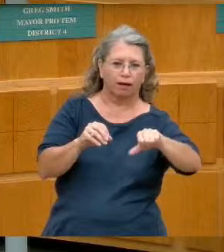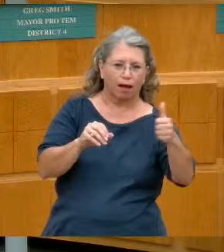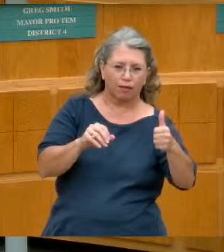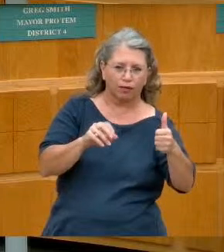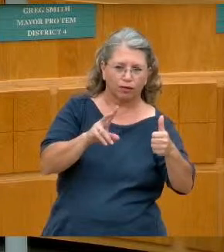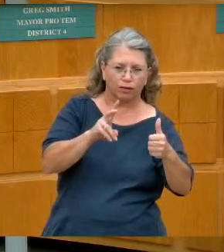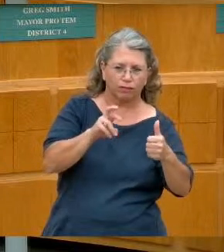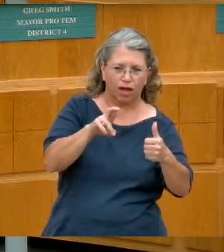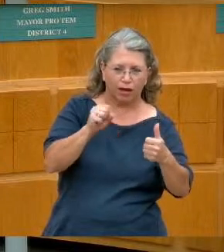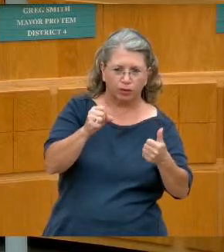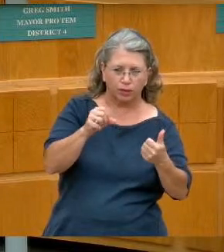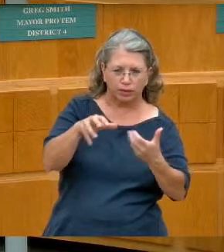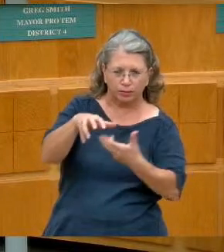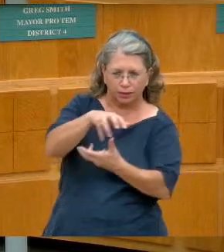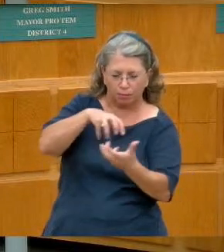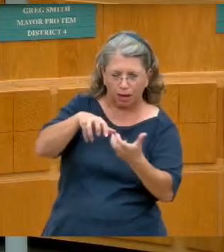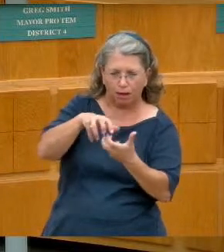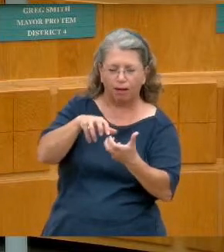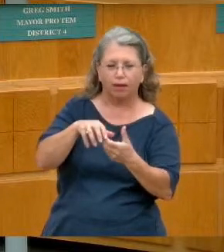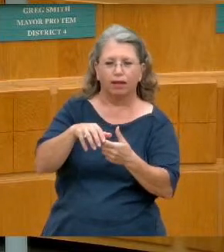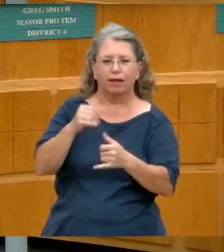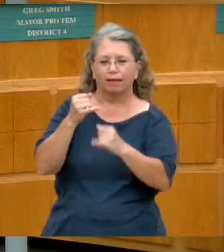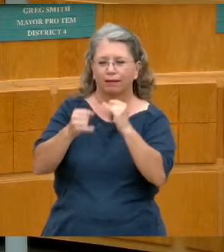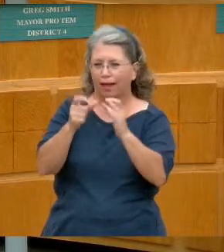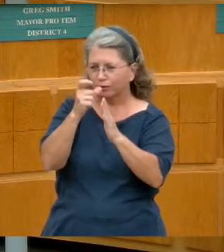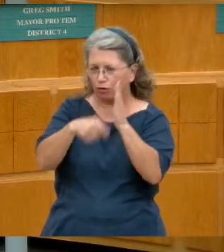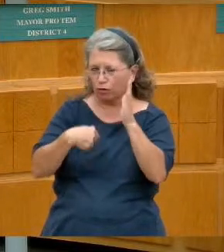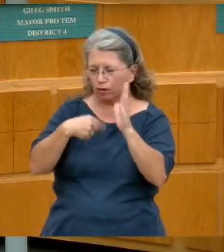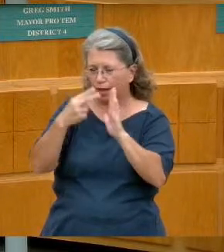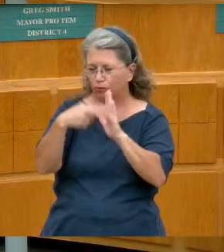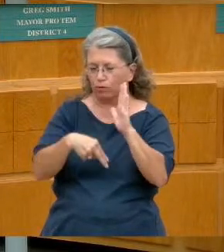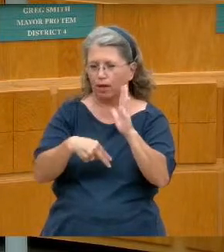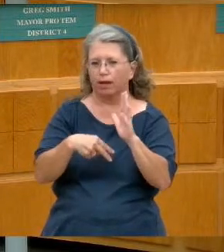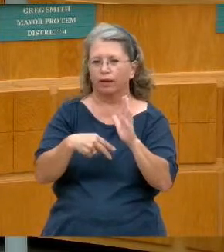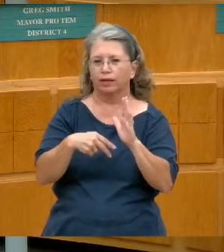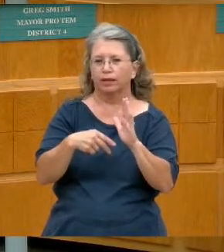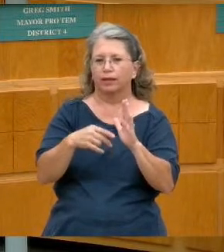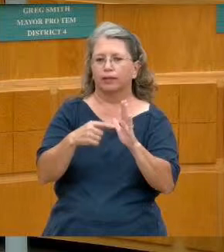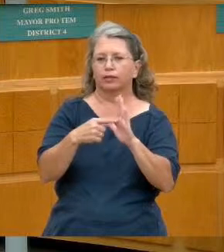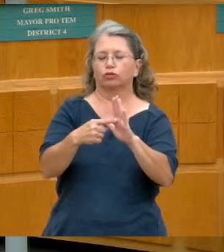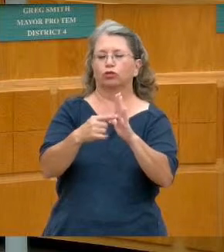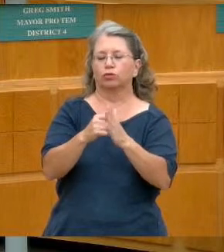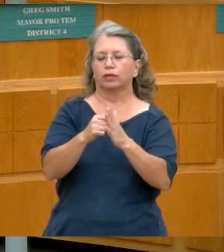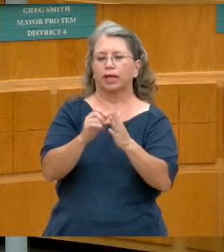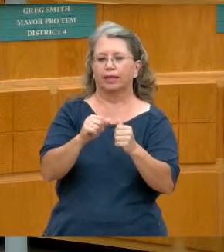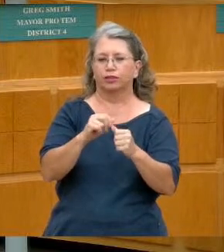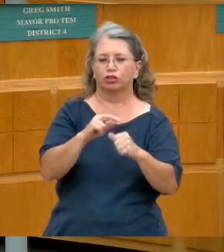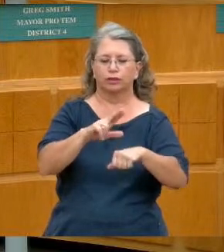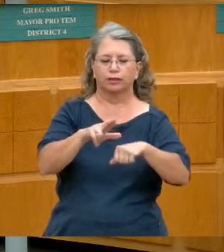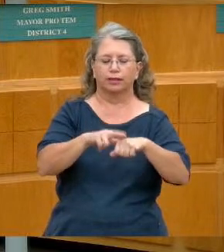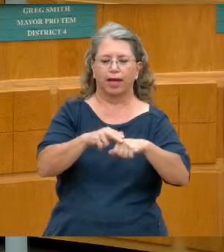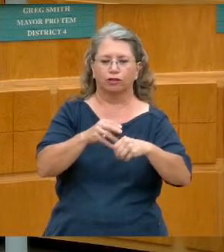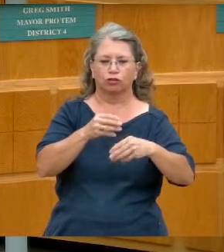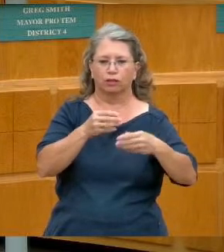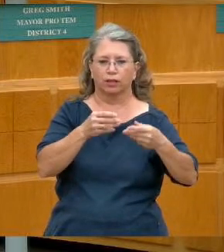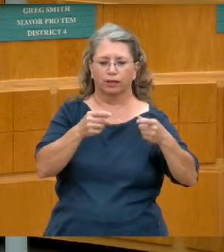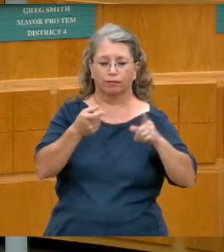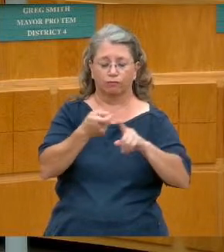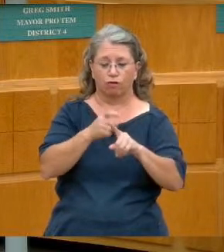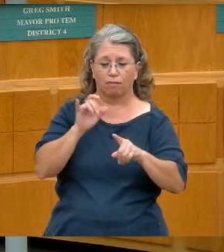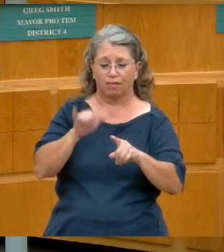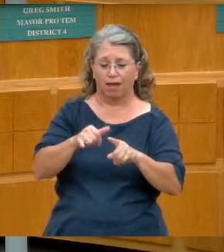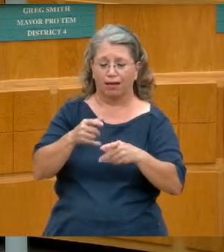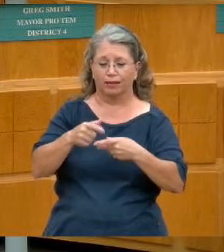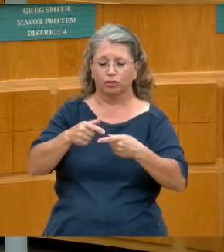that. And then the last article I read on it indicated that it's naturally evolved through that and then in a